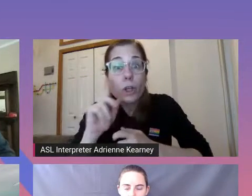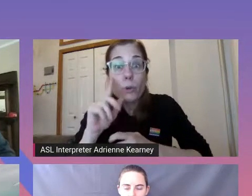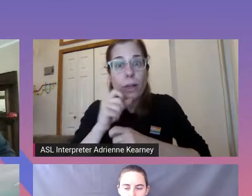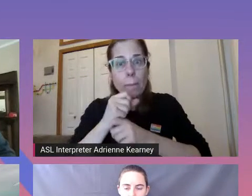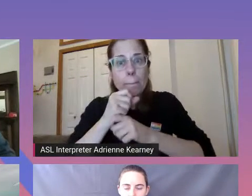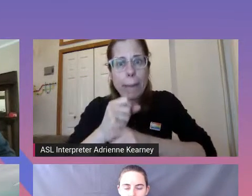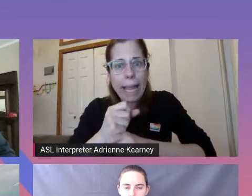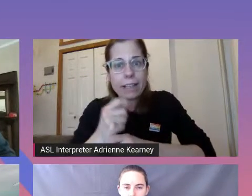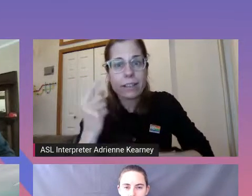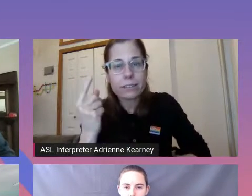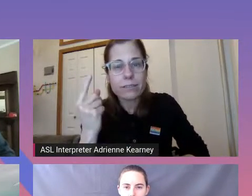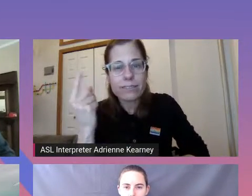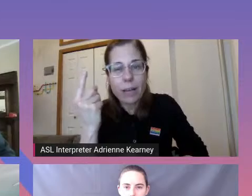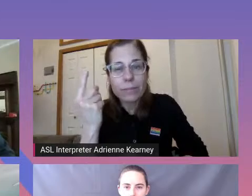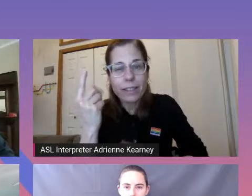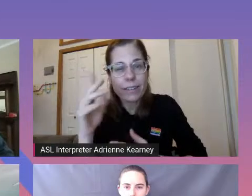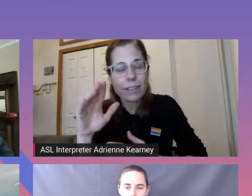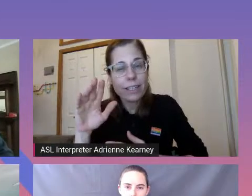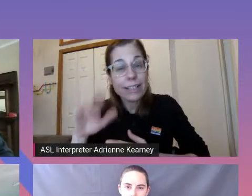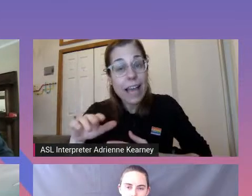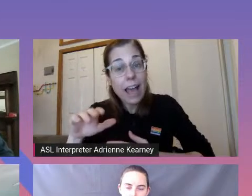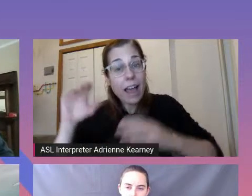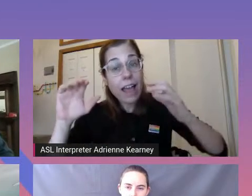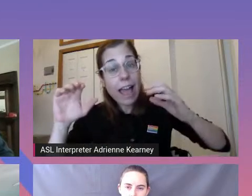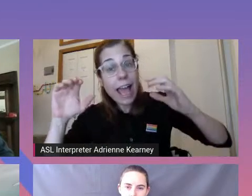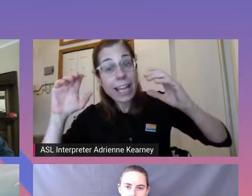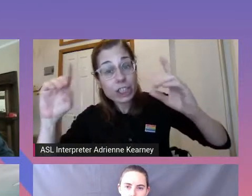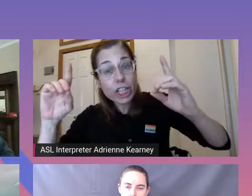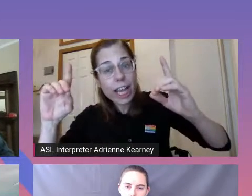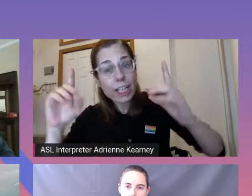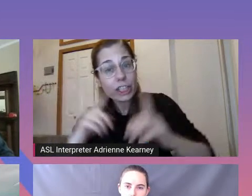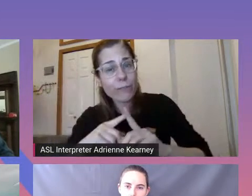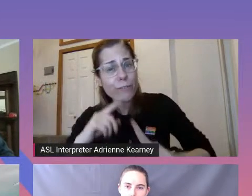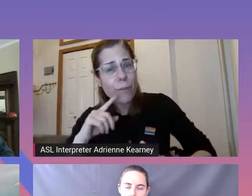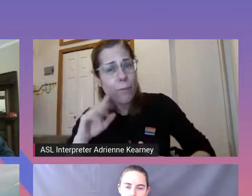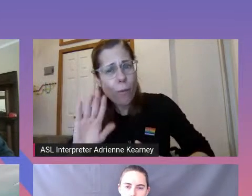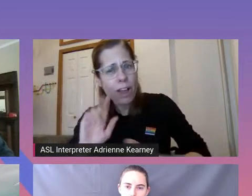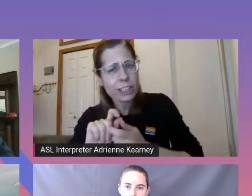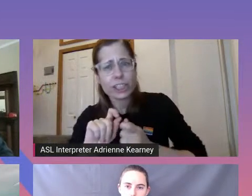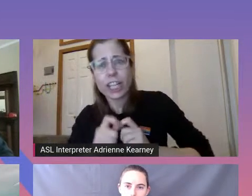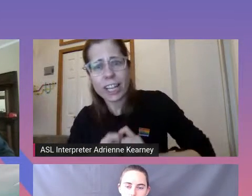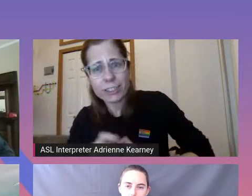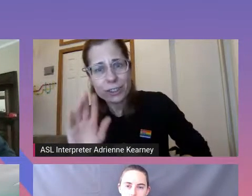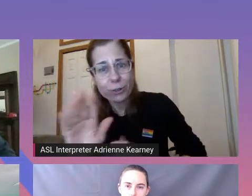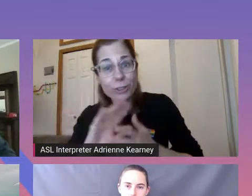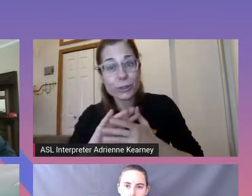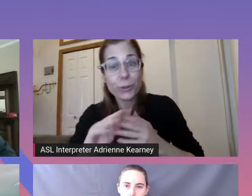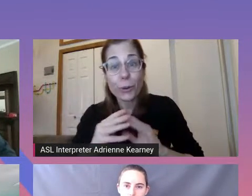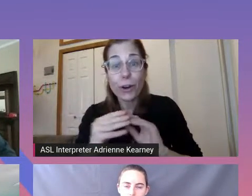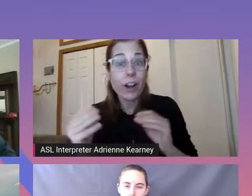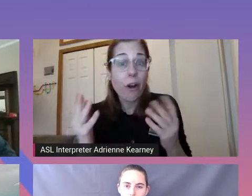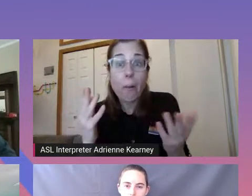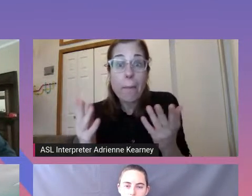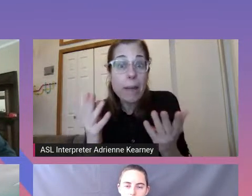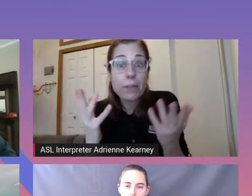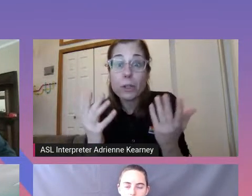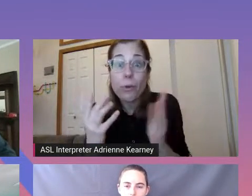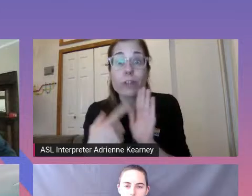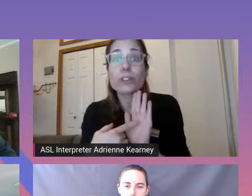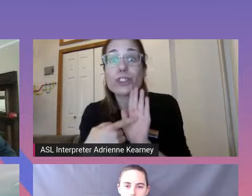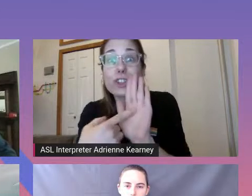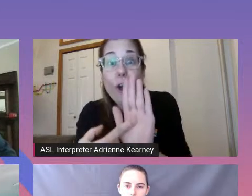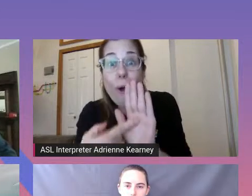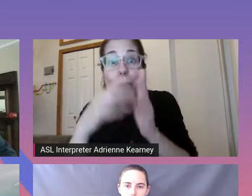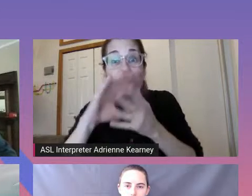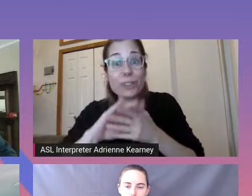it through the plays? Is it through a shift of narrative? Is it by implementing a story that hasn't been told, and as we go